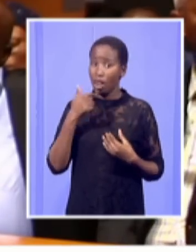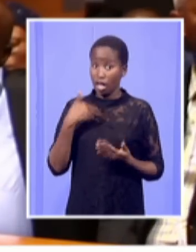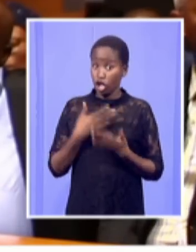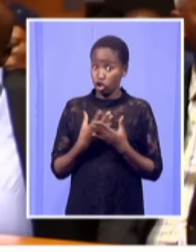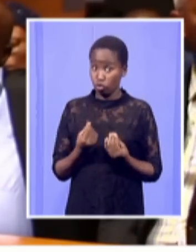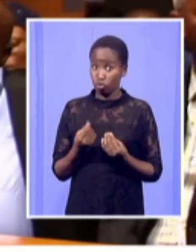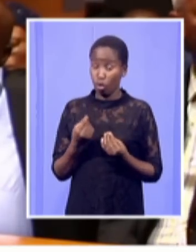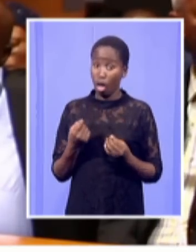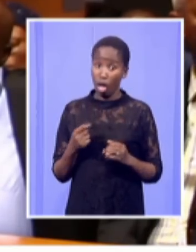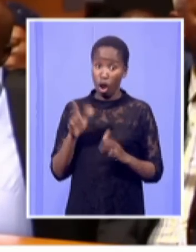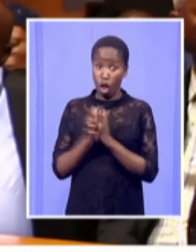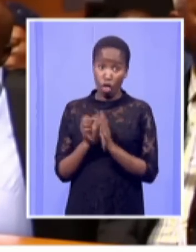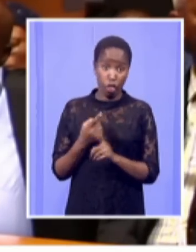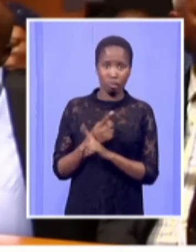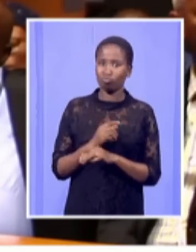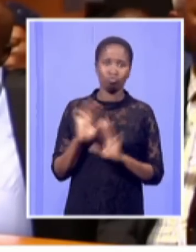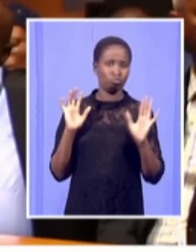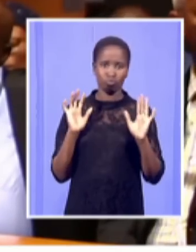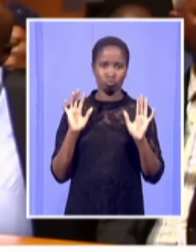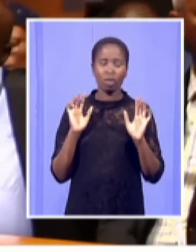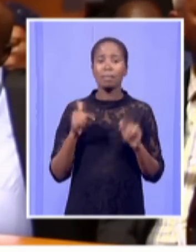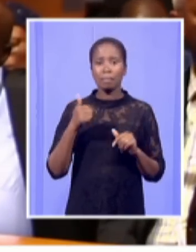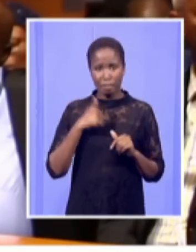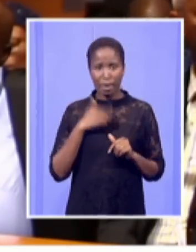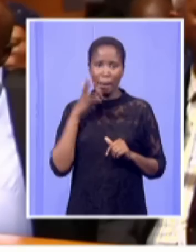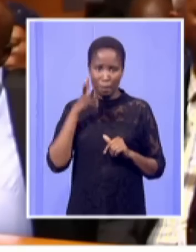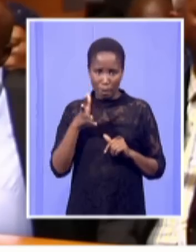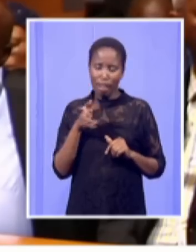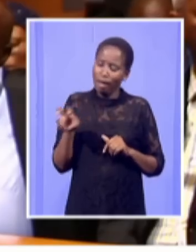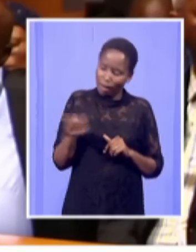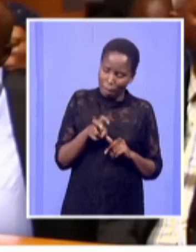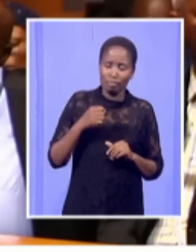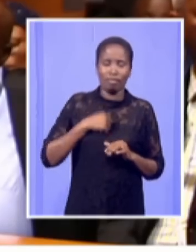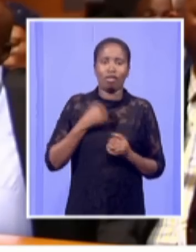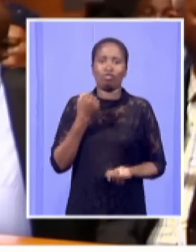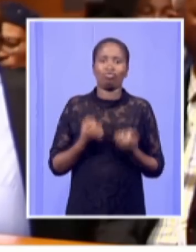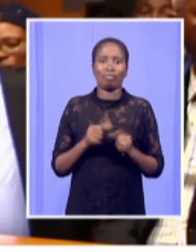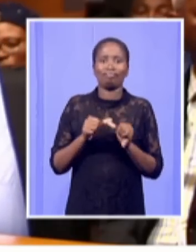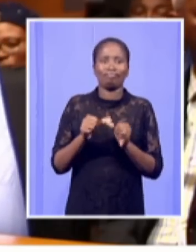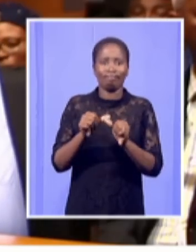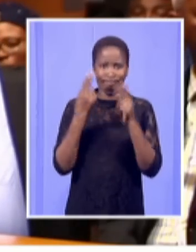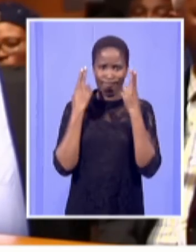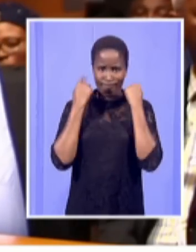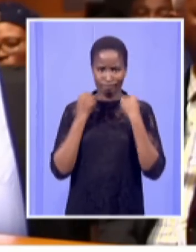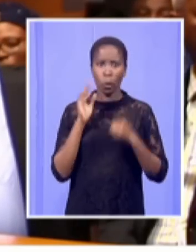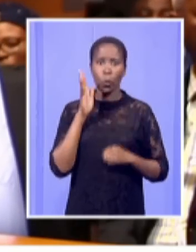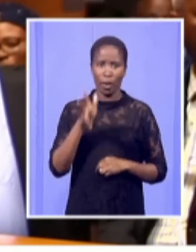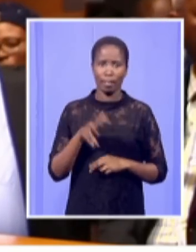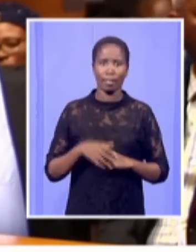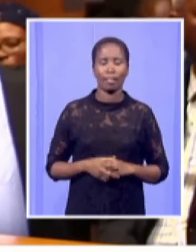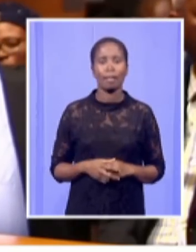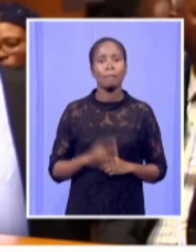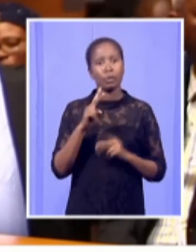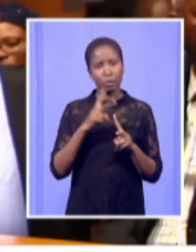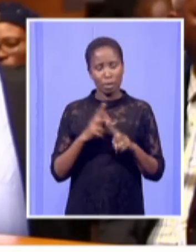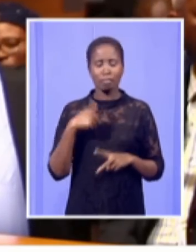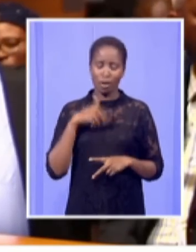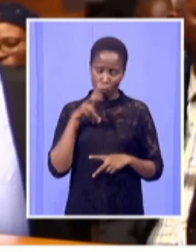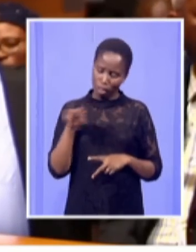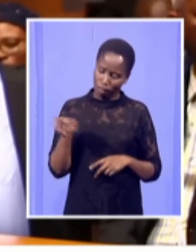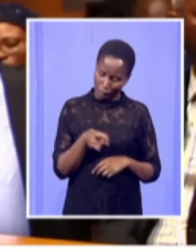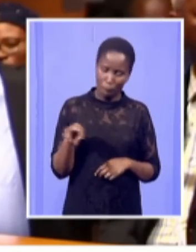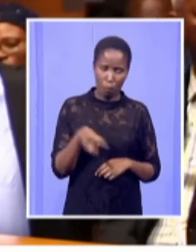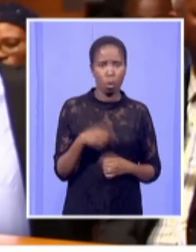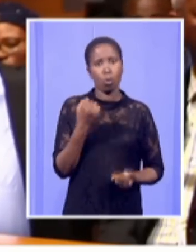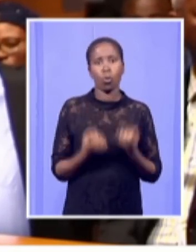prosecuted, I will stand my trial should it proceed against me. I also undertake to attend every court appearance. I